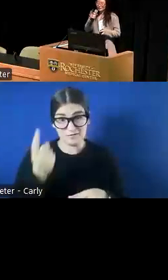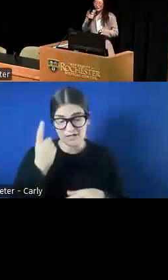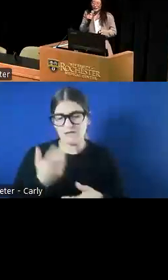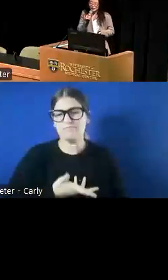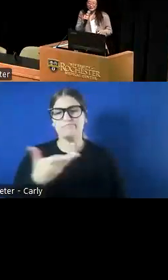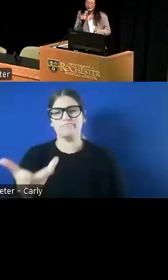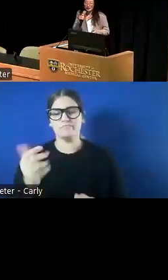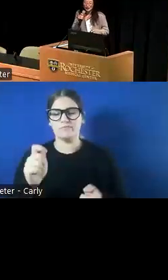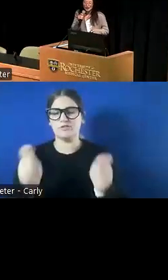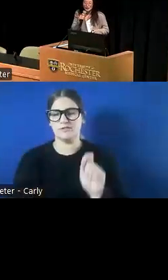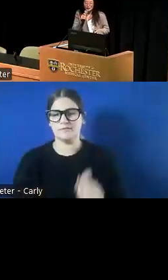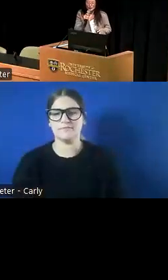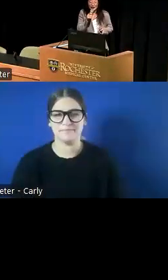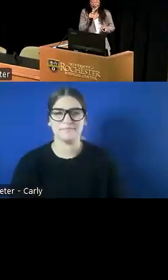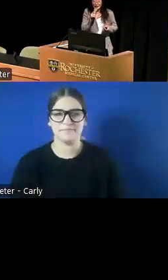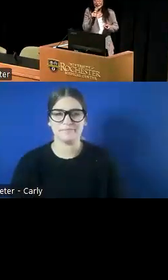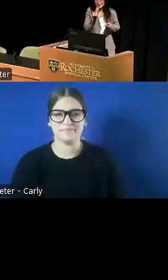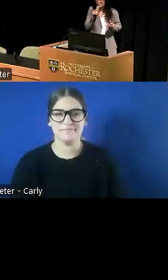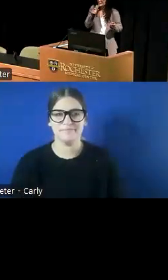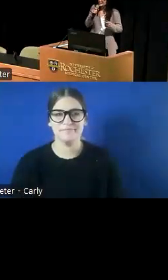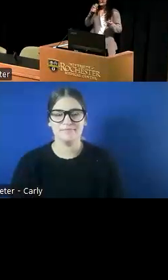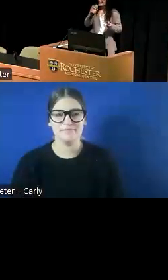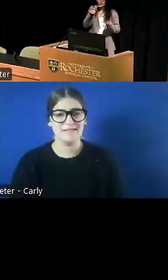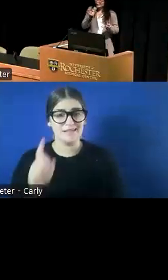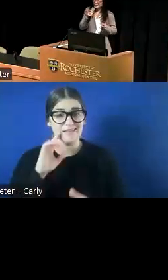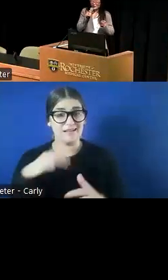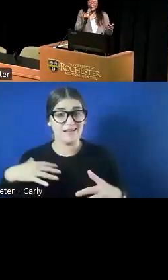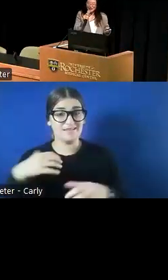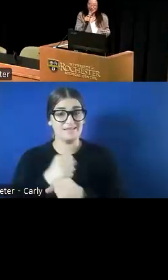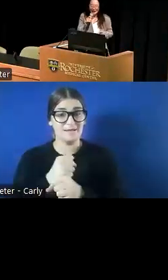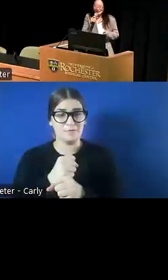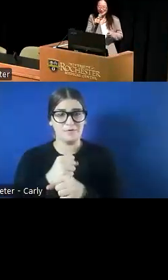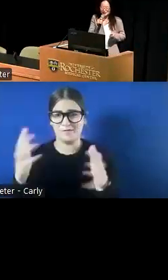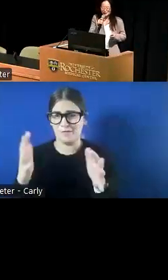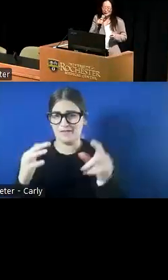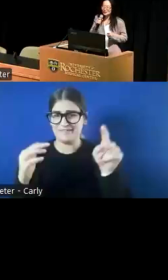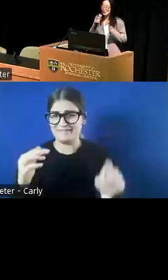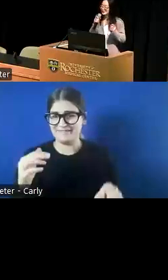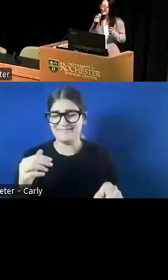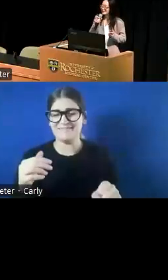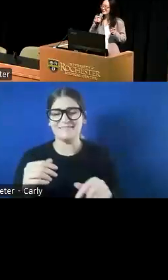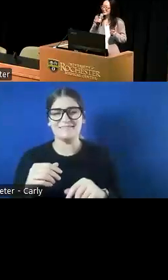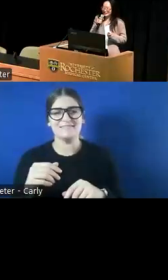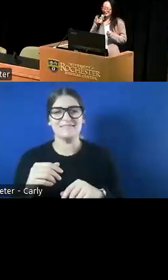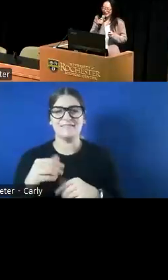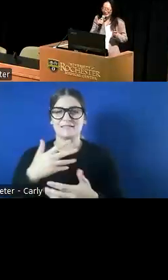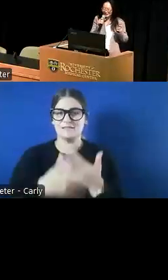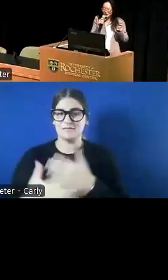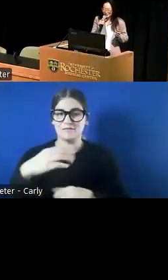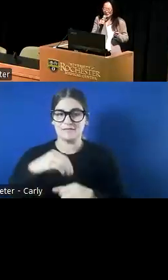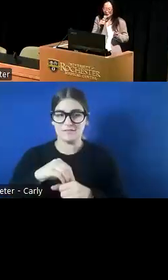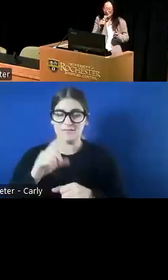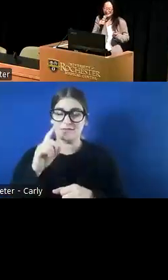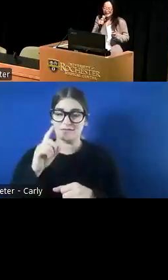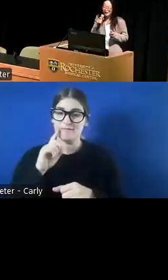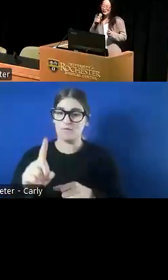we need to revise. So I think I summarized our takeaways already in the past. And so social engagement for military chaplain is